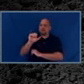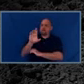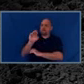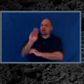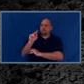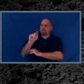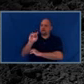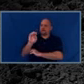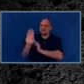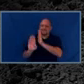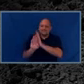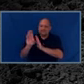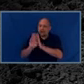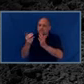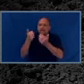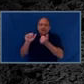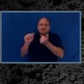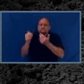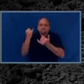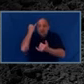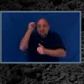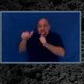Any papers describing that?